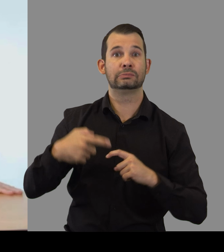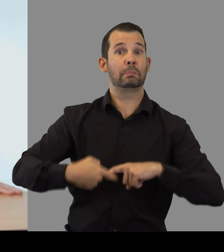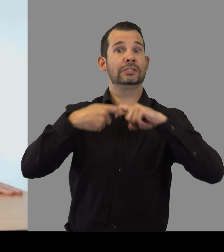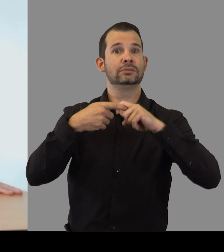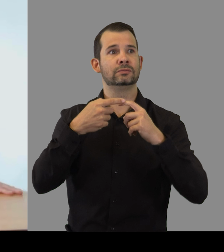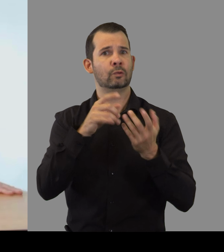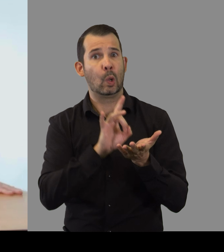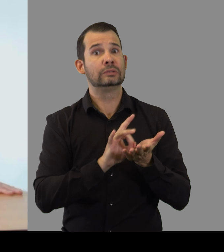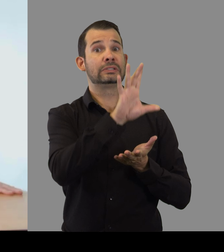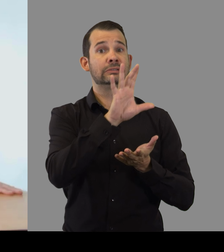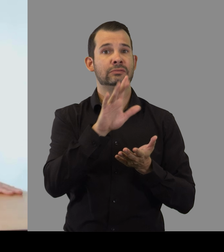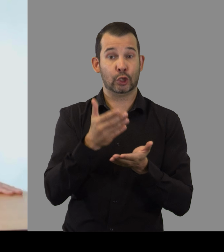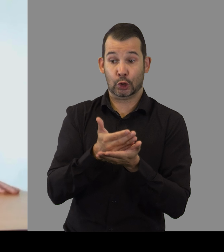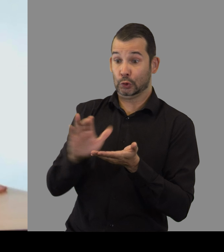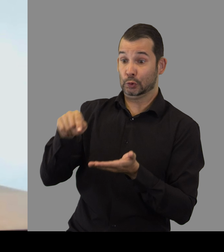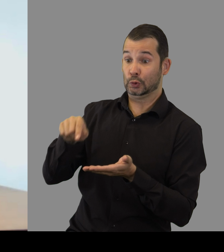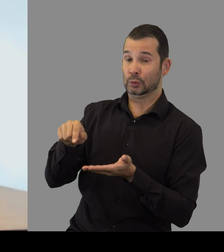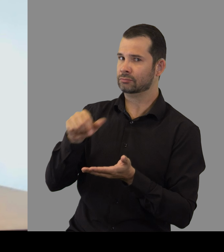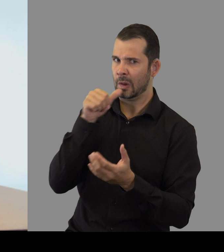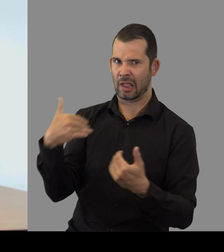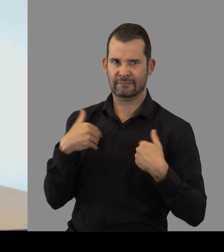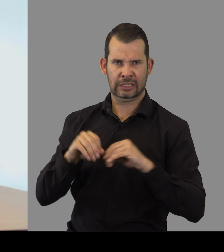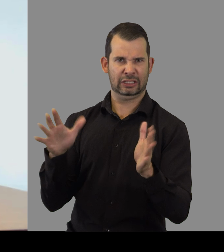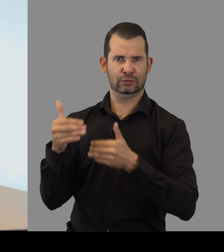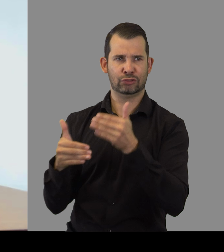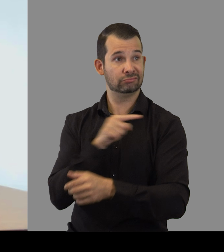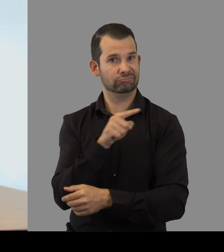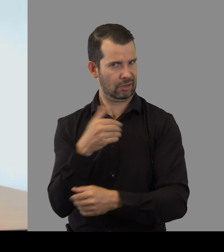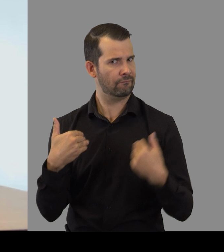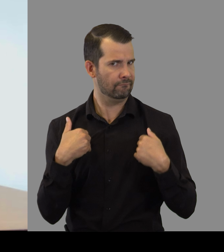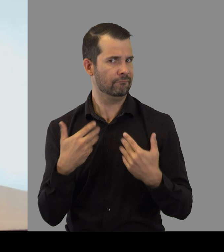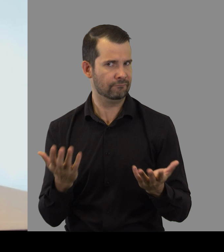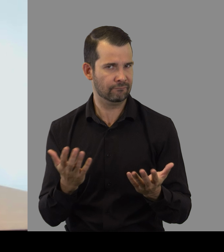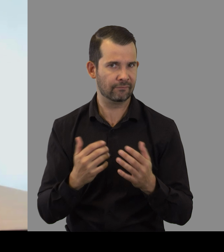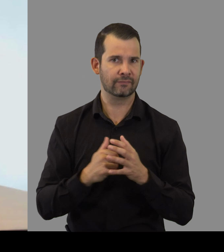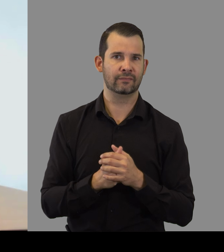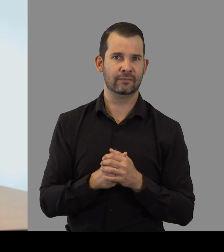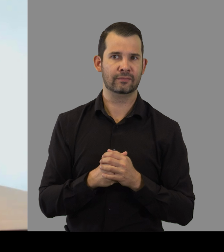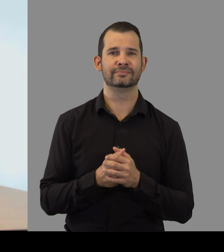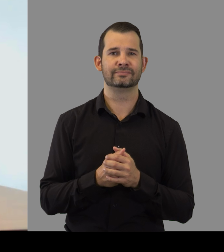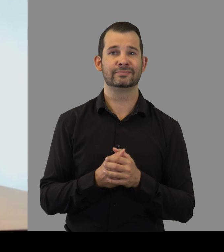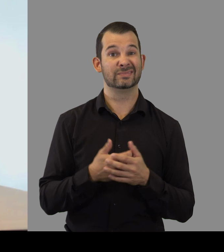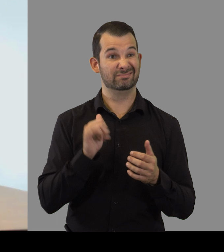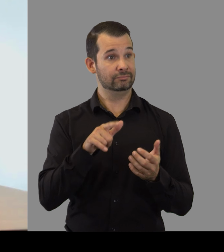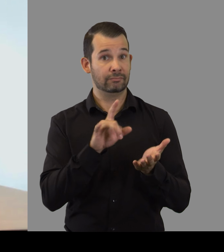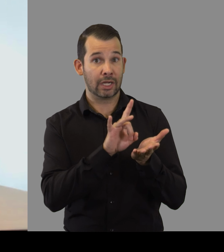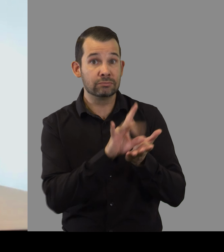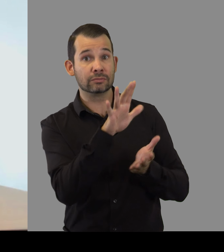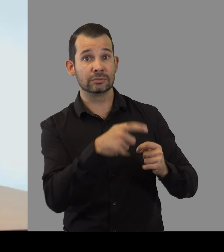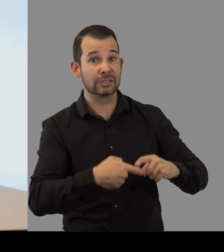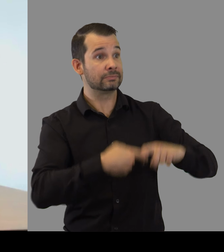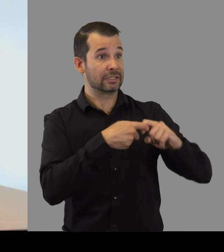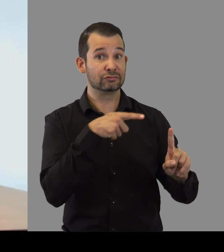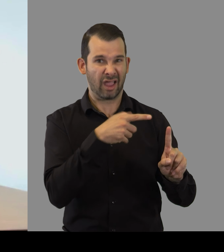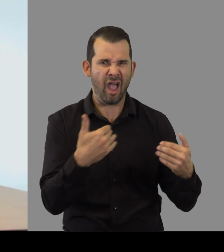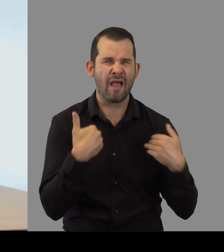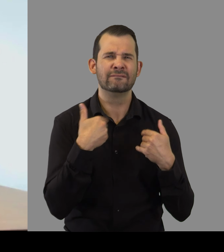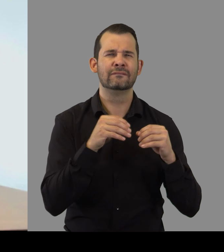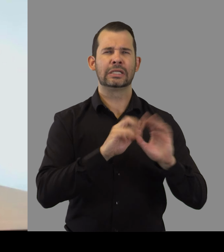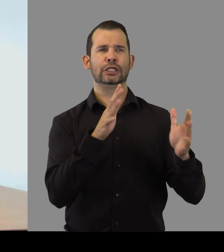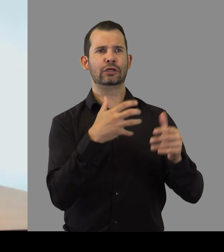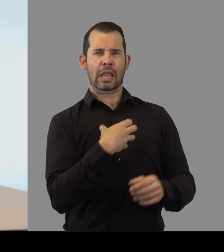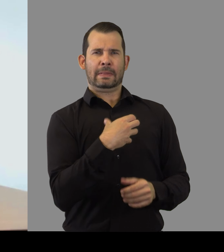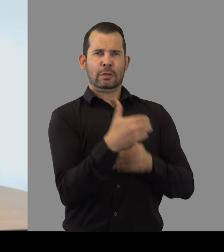expulsions, exclusions do not have this clear process. So expulsions and suspensions have a